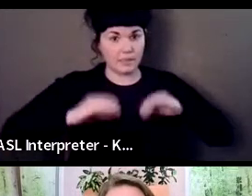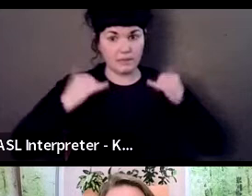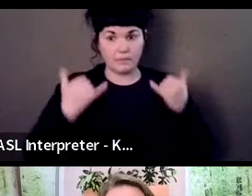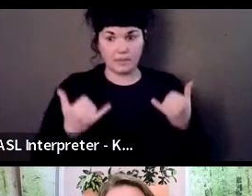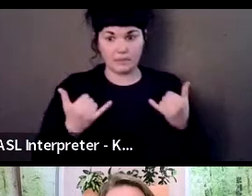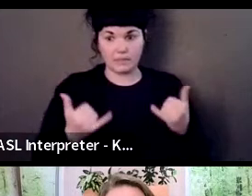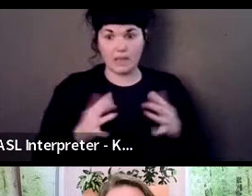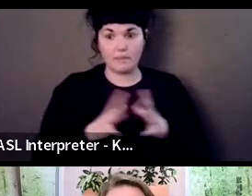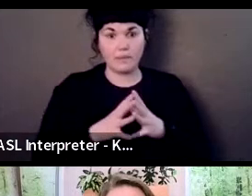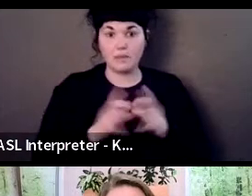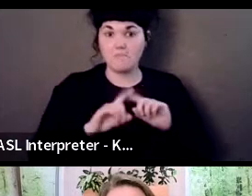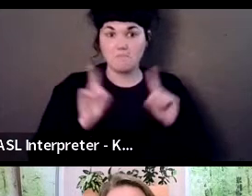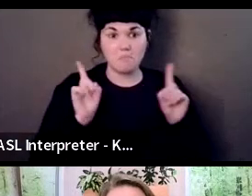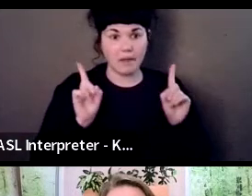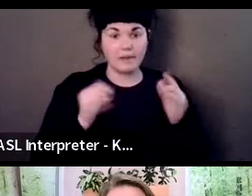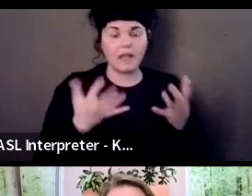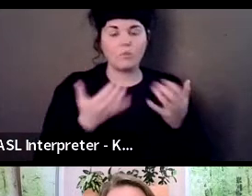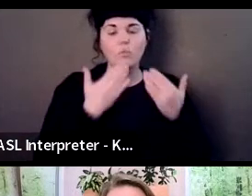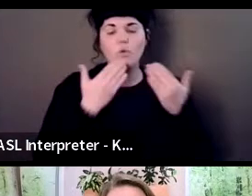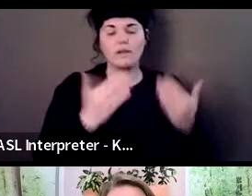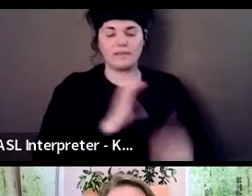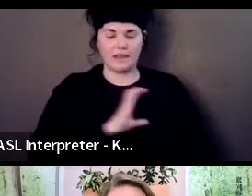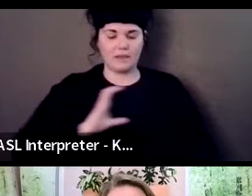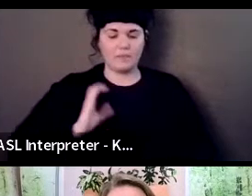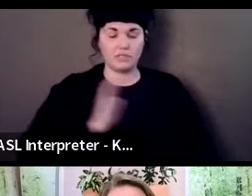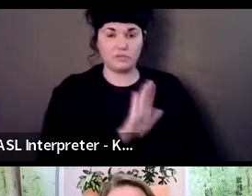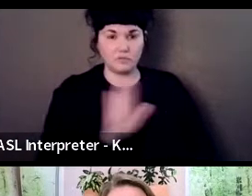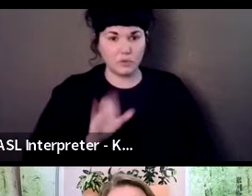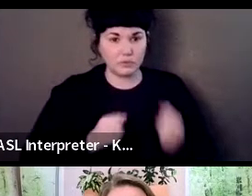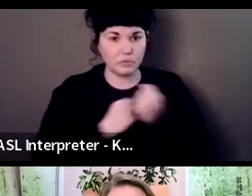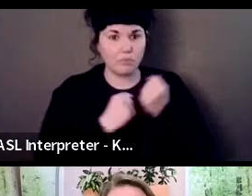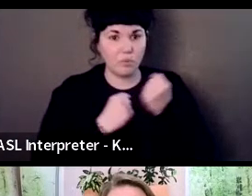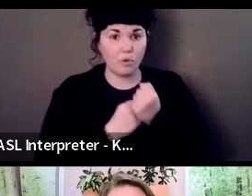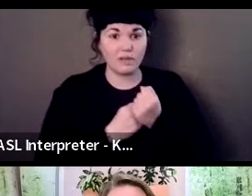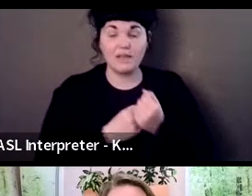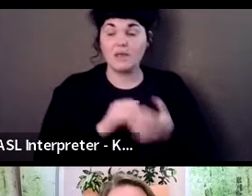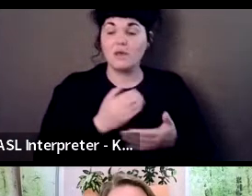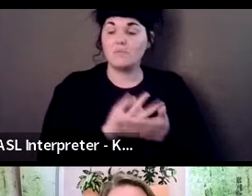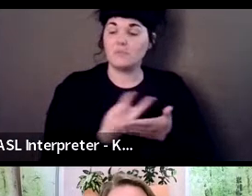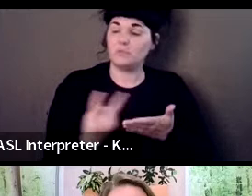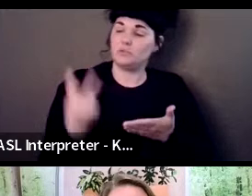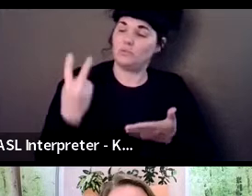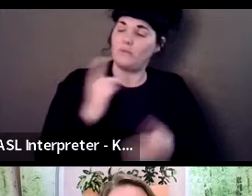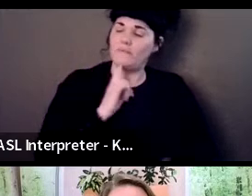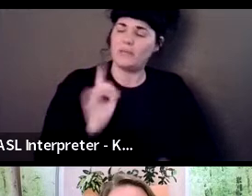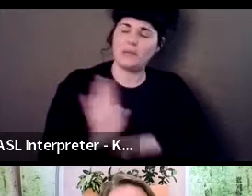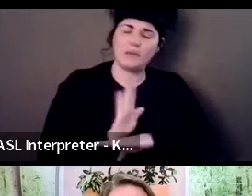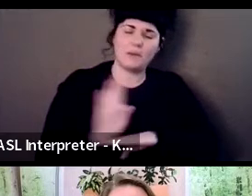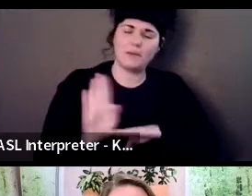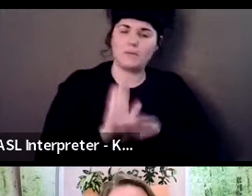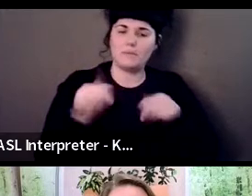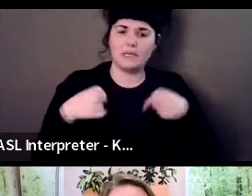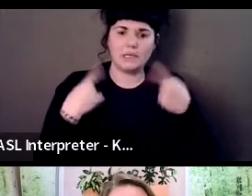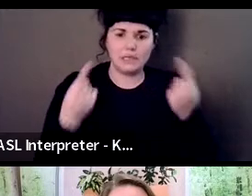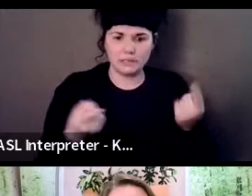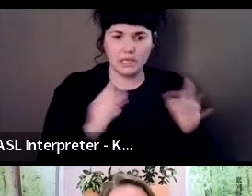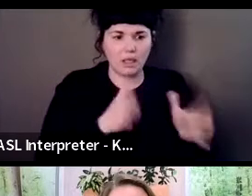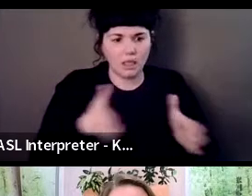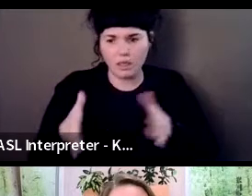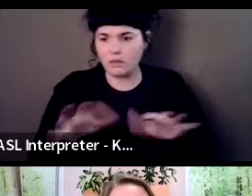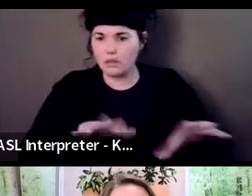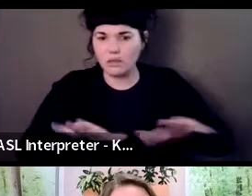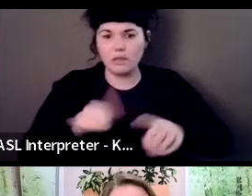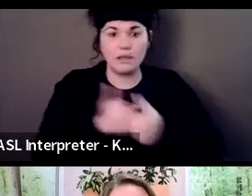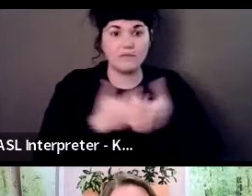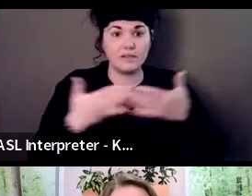time. But I want to thank the commission for the support. It's been a very busy 2 weeks. I'm getting stuff going, but a rewarding